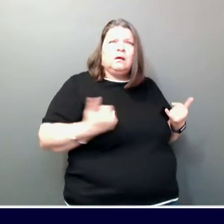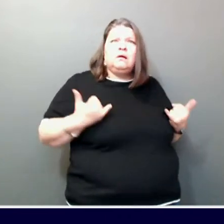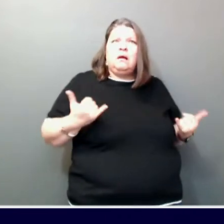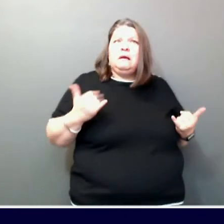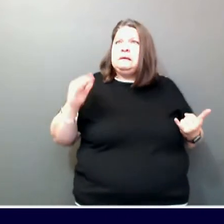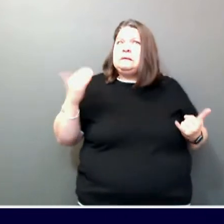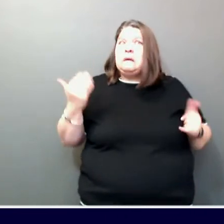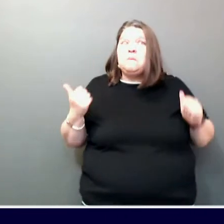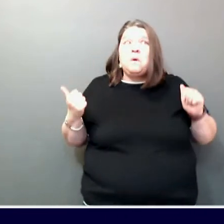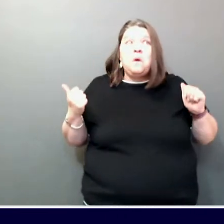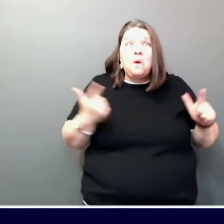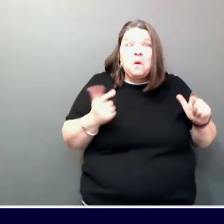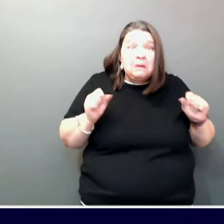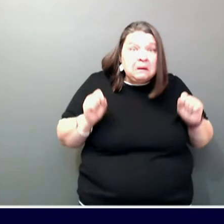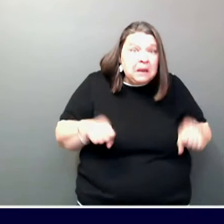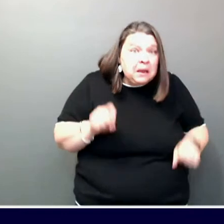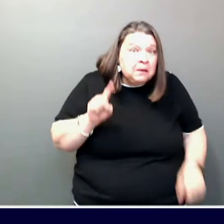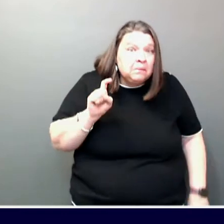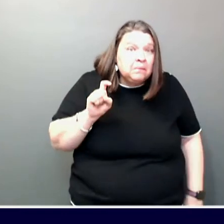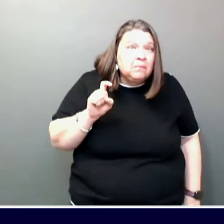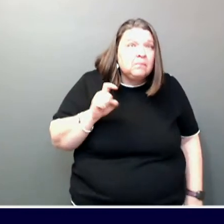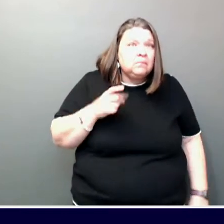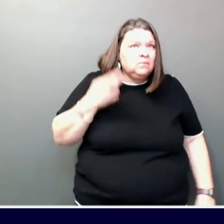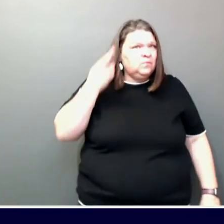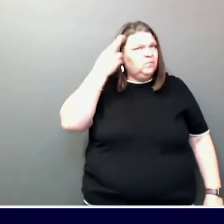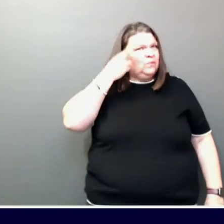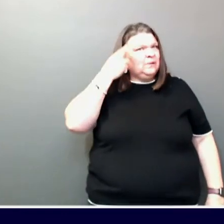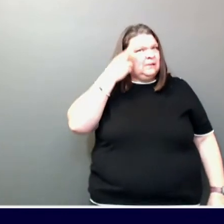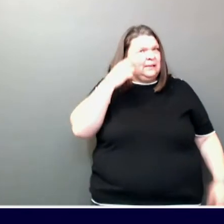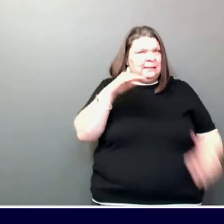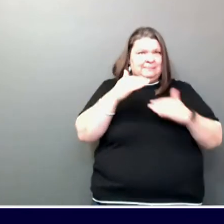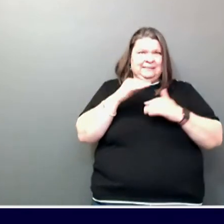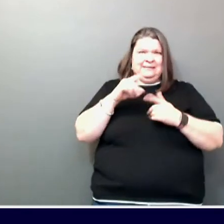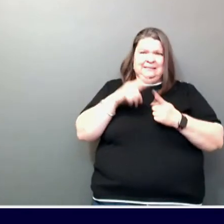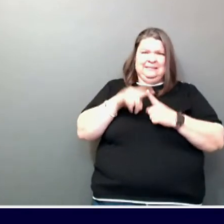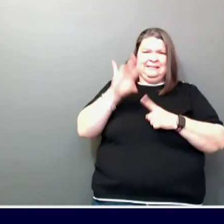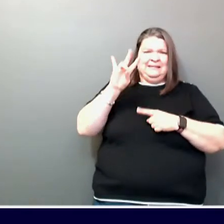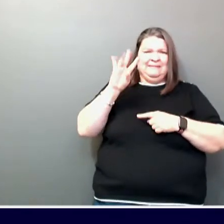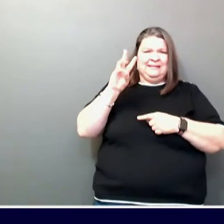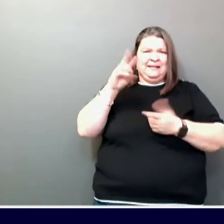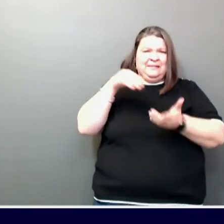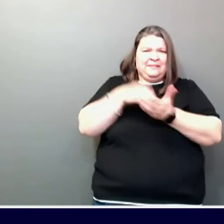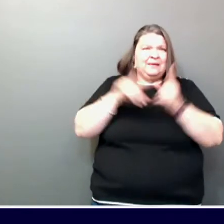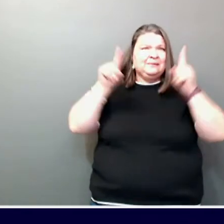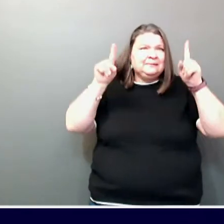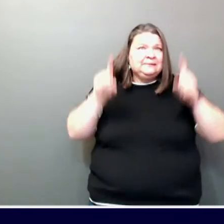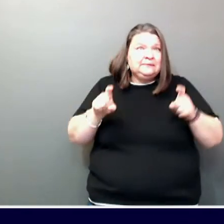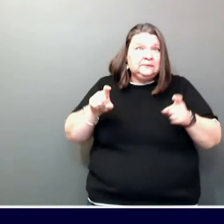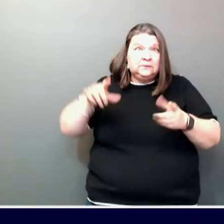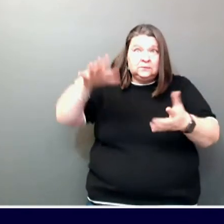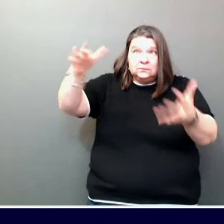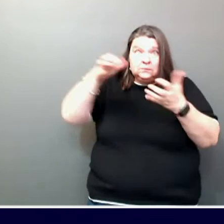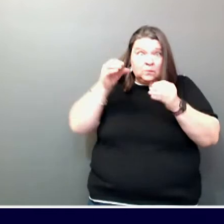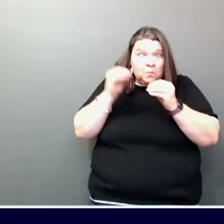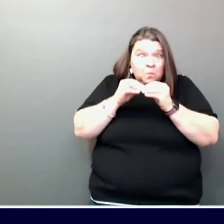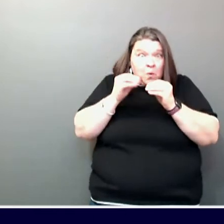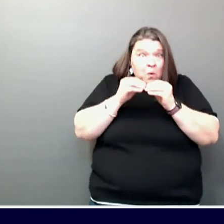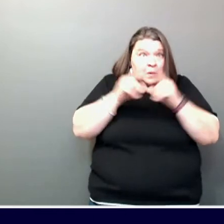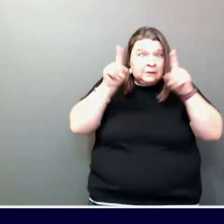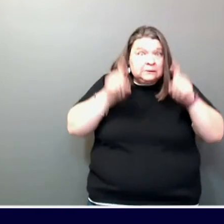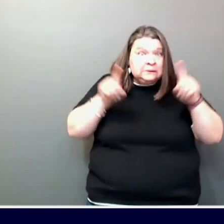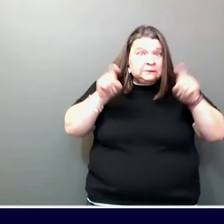interest, a dip in interest, or did we get more tests that allowed us to do this? It's a good question. We're excited about